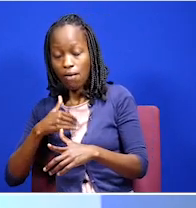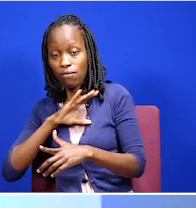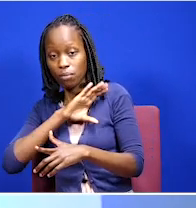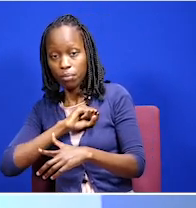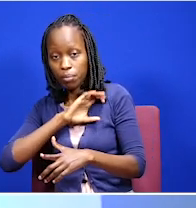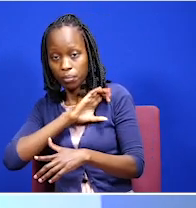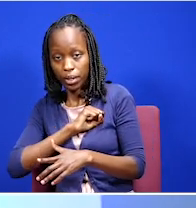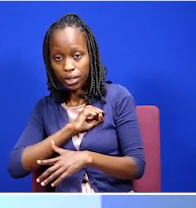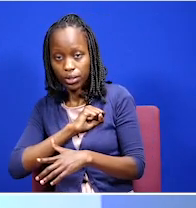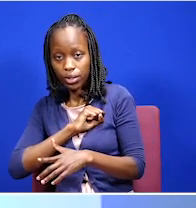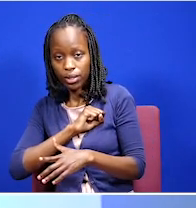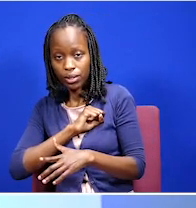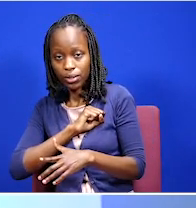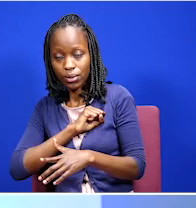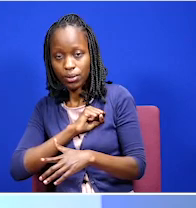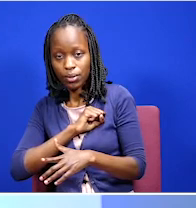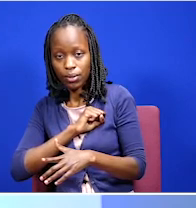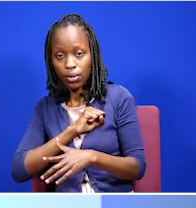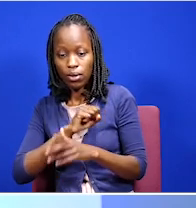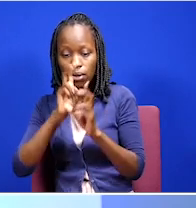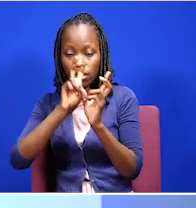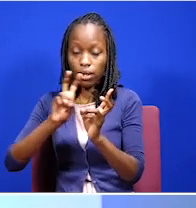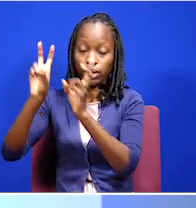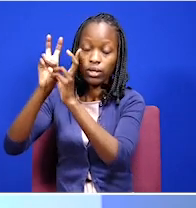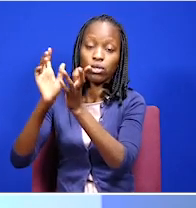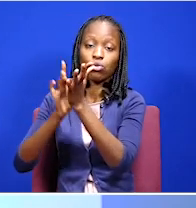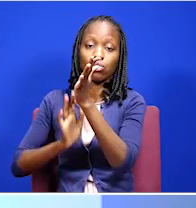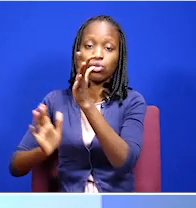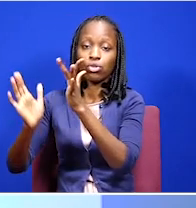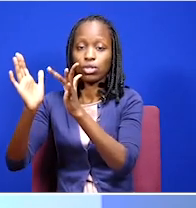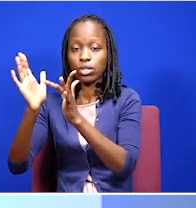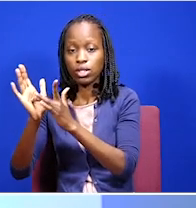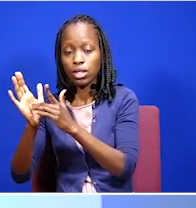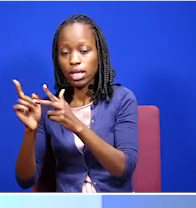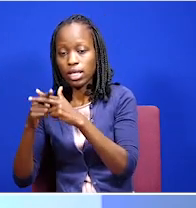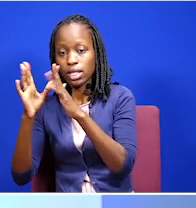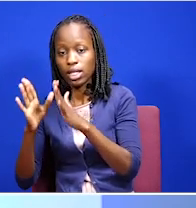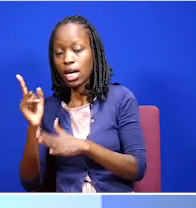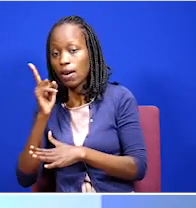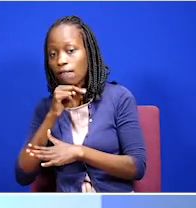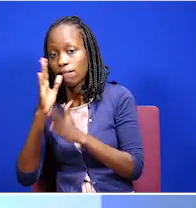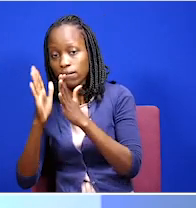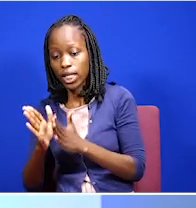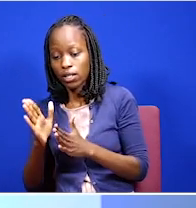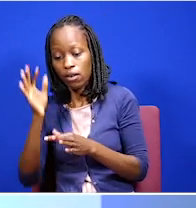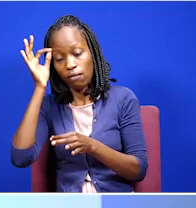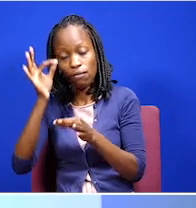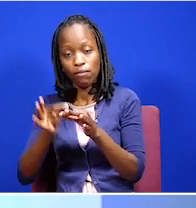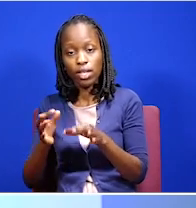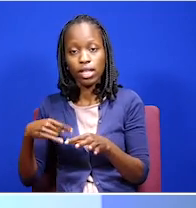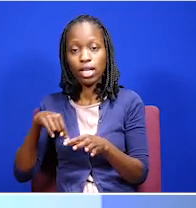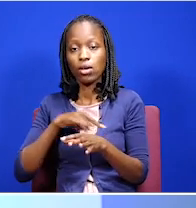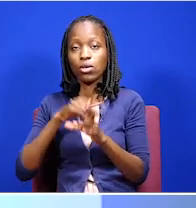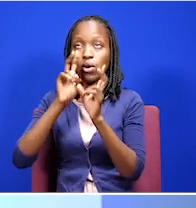is set before us, looking to Jesus, the author and finisher of our faith. Looking